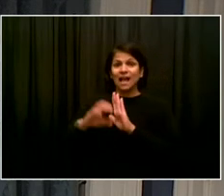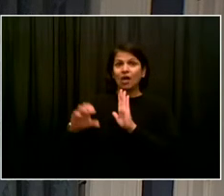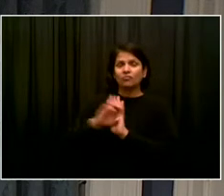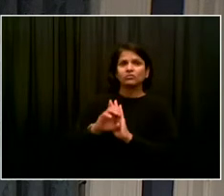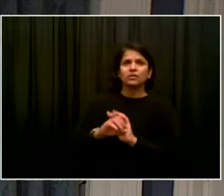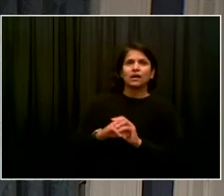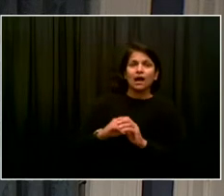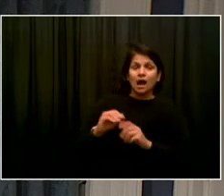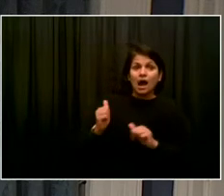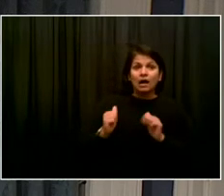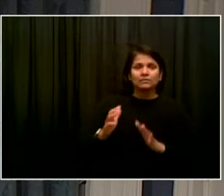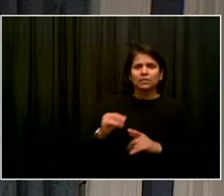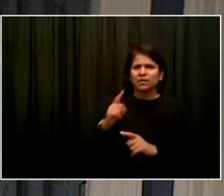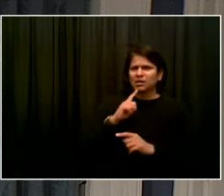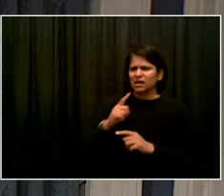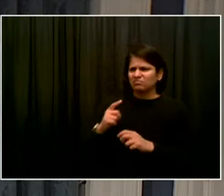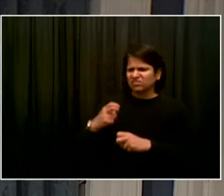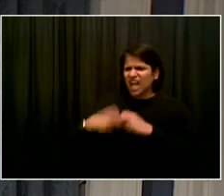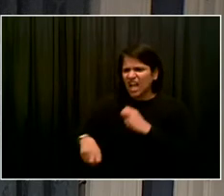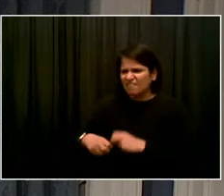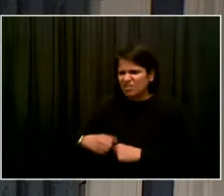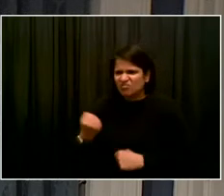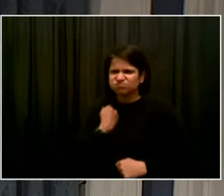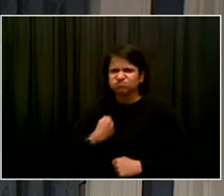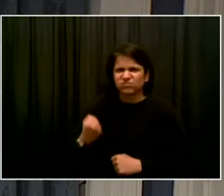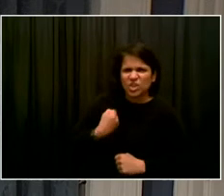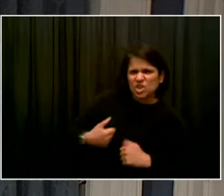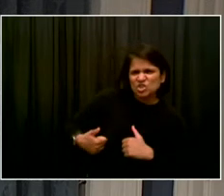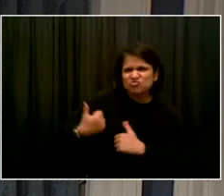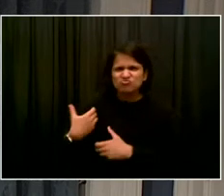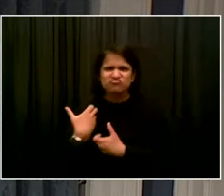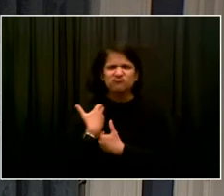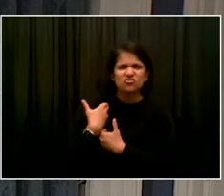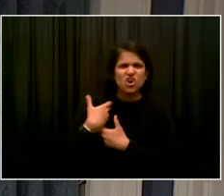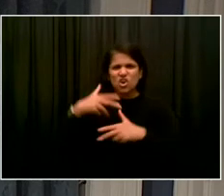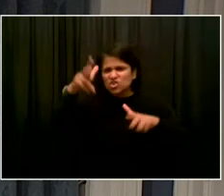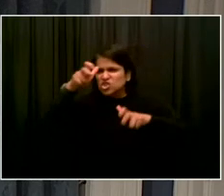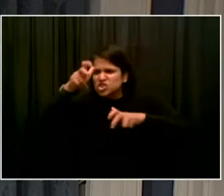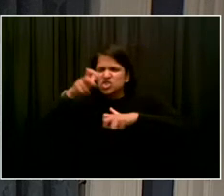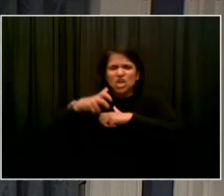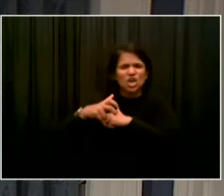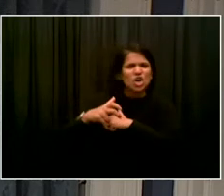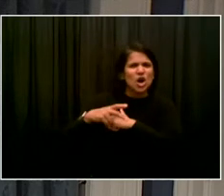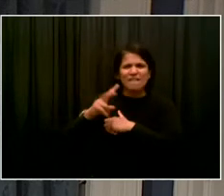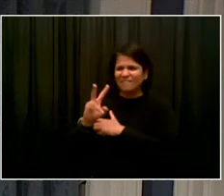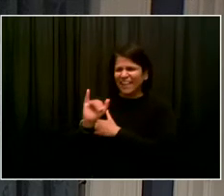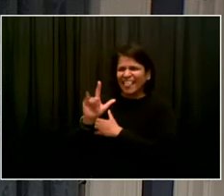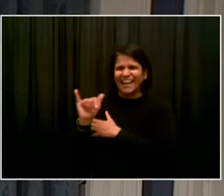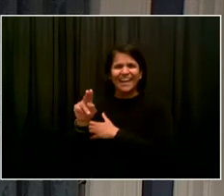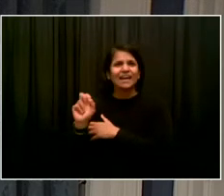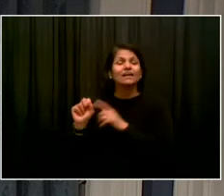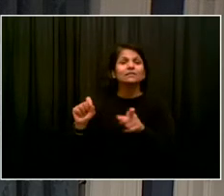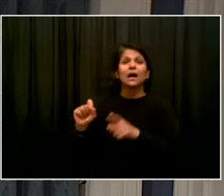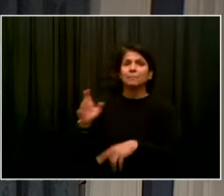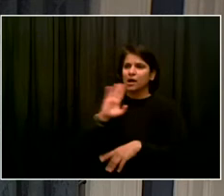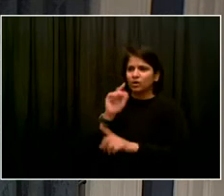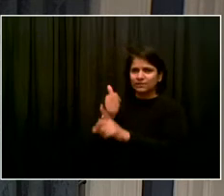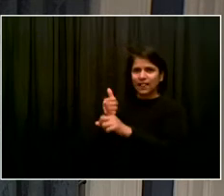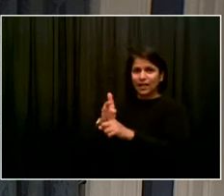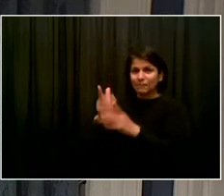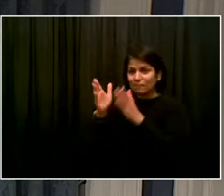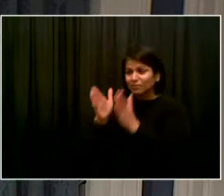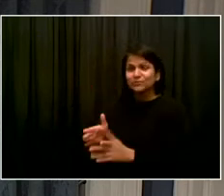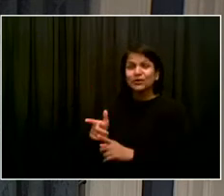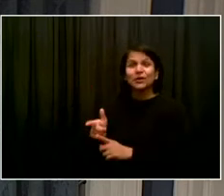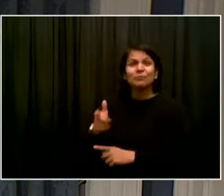maybe have tougher personas, you always have an optimism. And I wanted you to tell people, especially after everything we've been